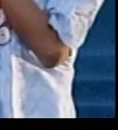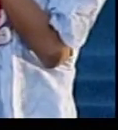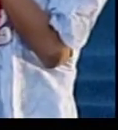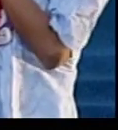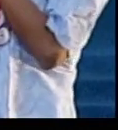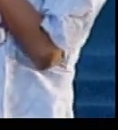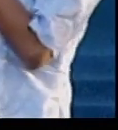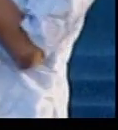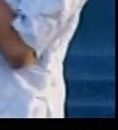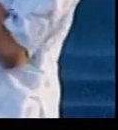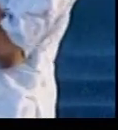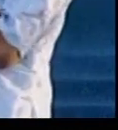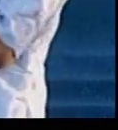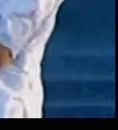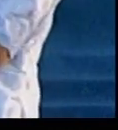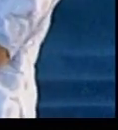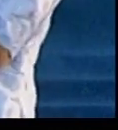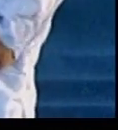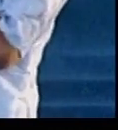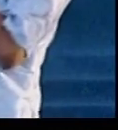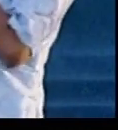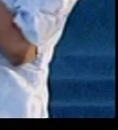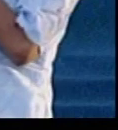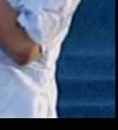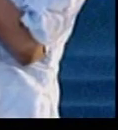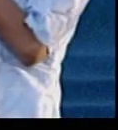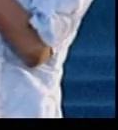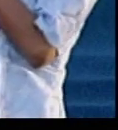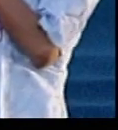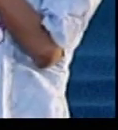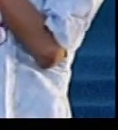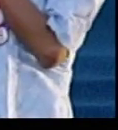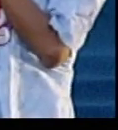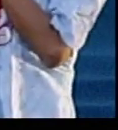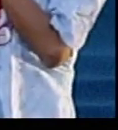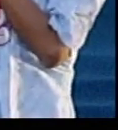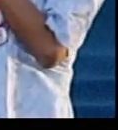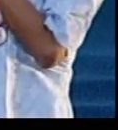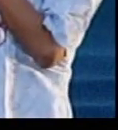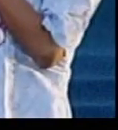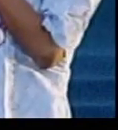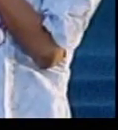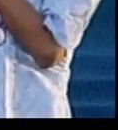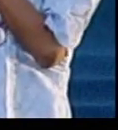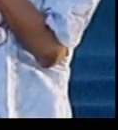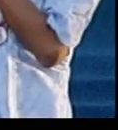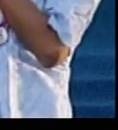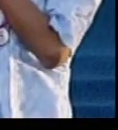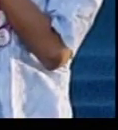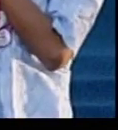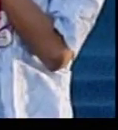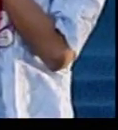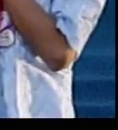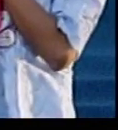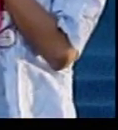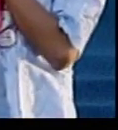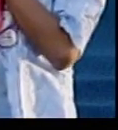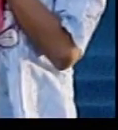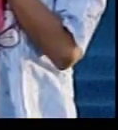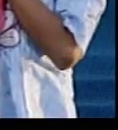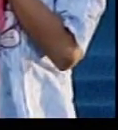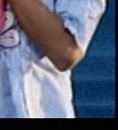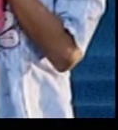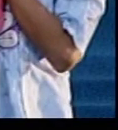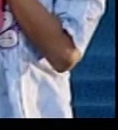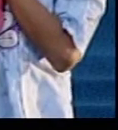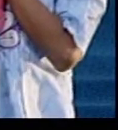ni Ogbomoso papa de emo ni Ogbomoso Oluwa fi owo agbara re be wa wo